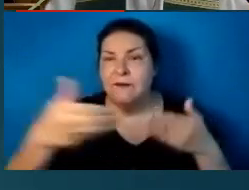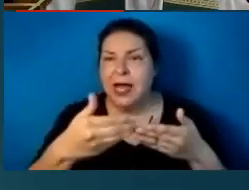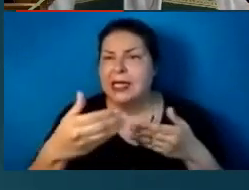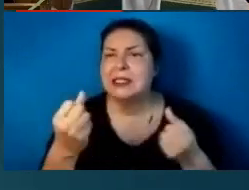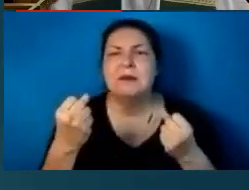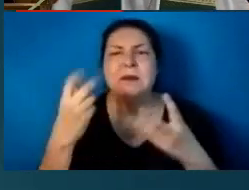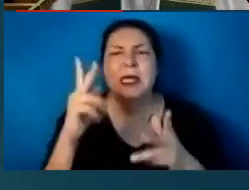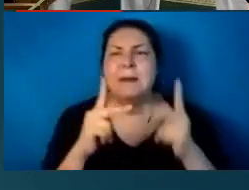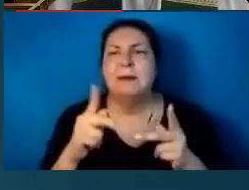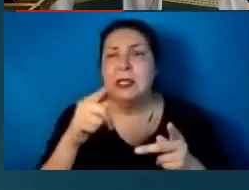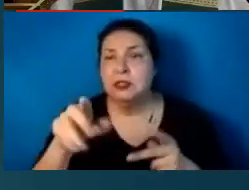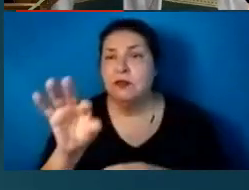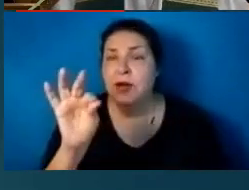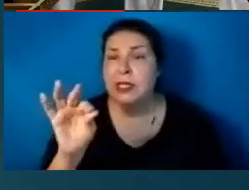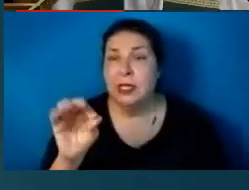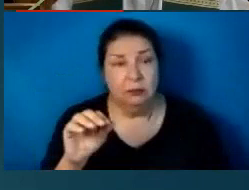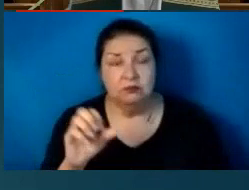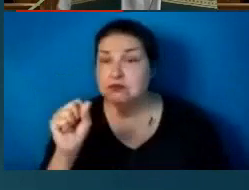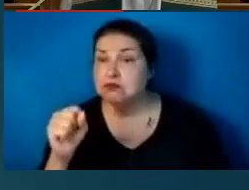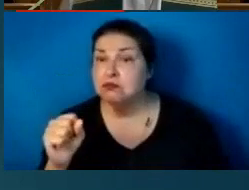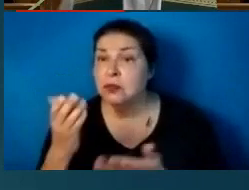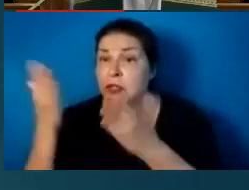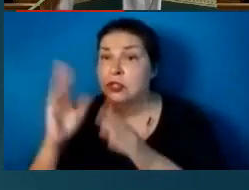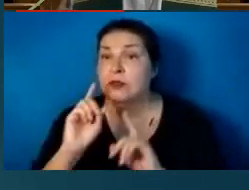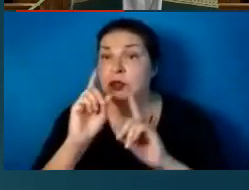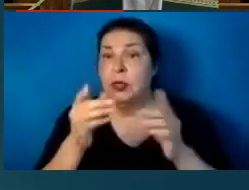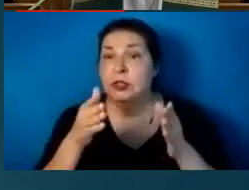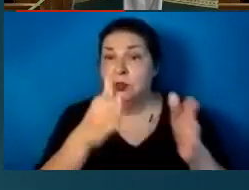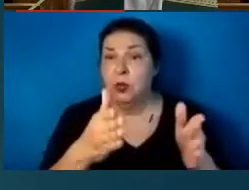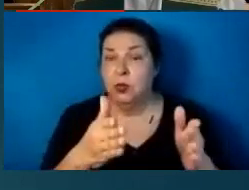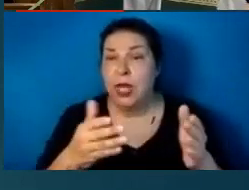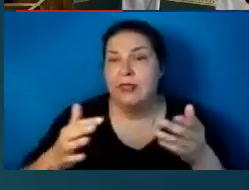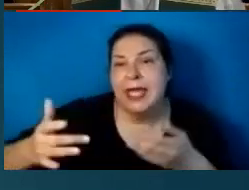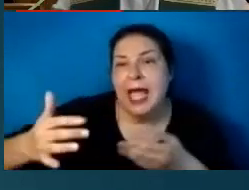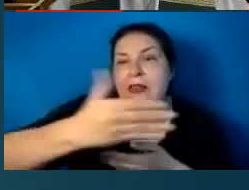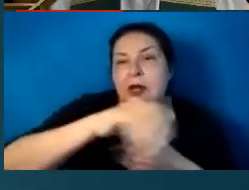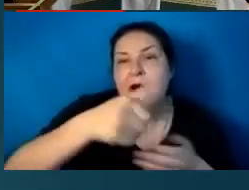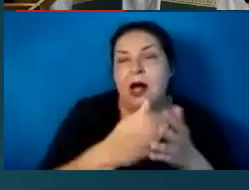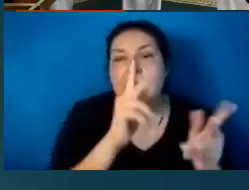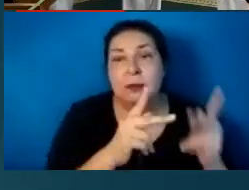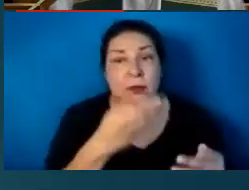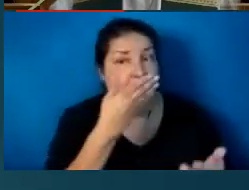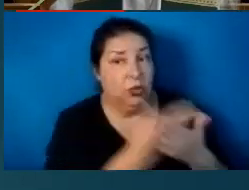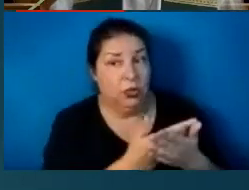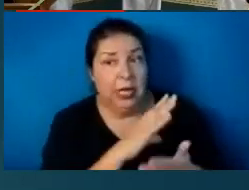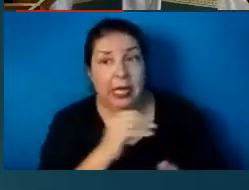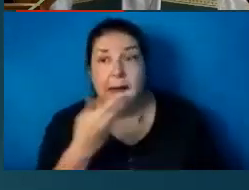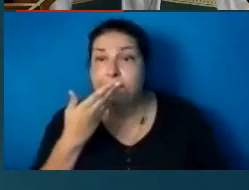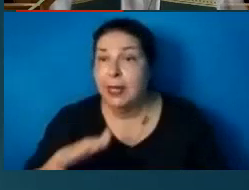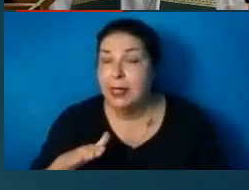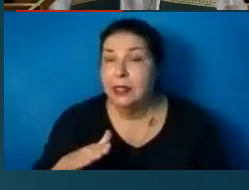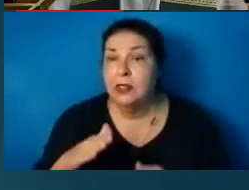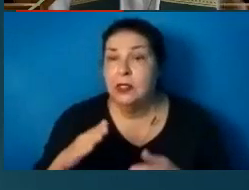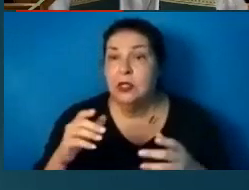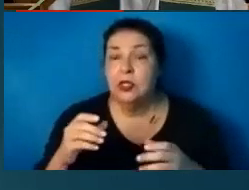find.' And those servants went out into the roads and gathered all whom they found, both bad and good. So the wedding hall